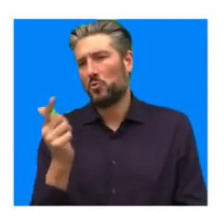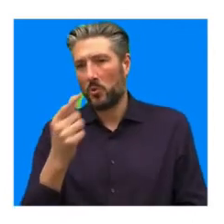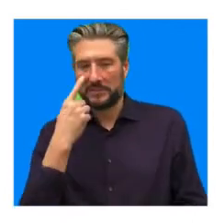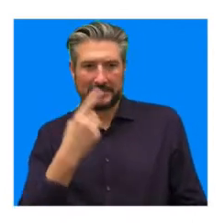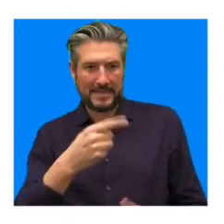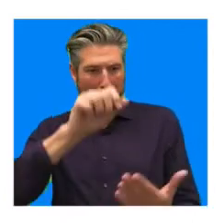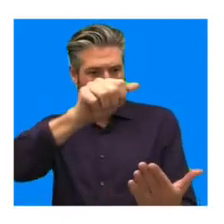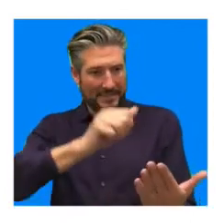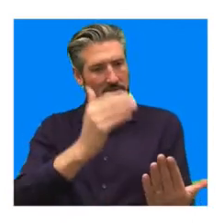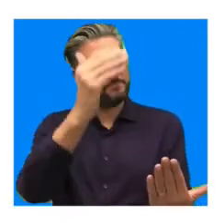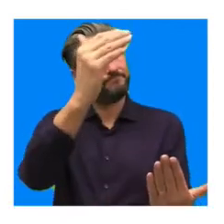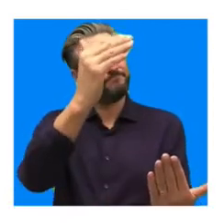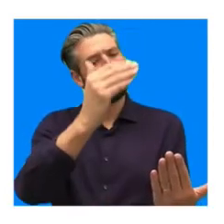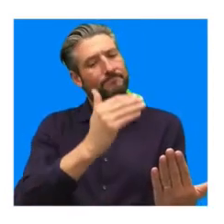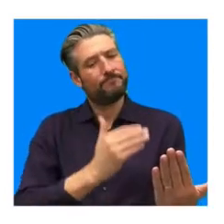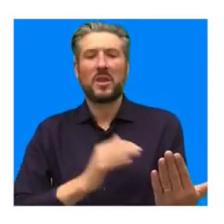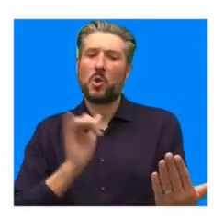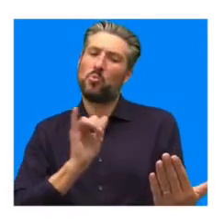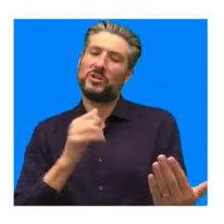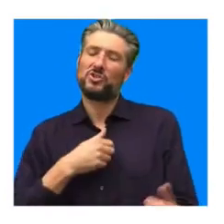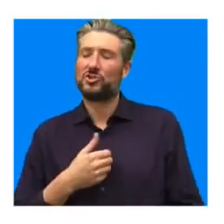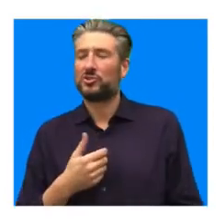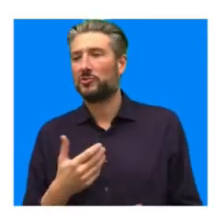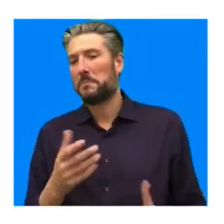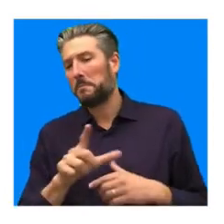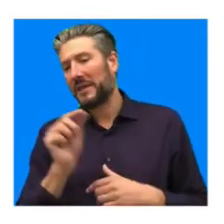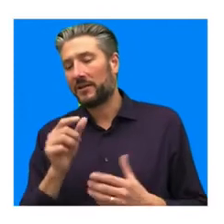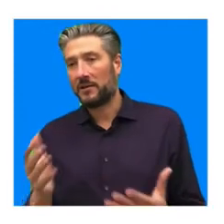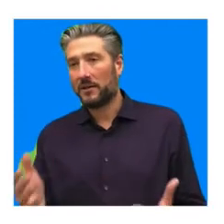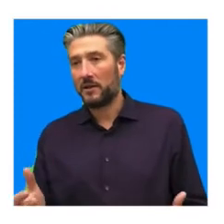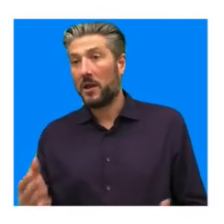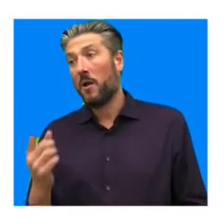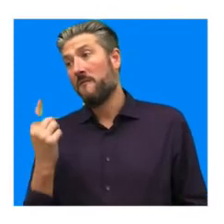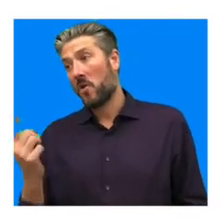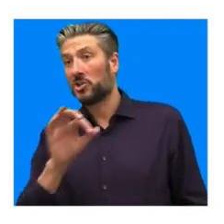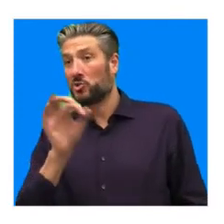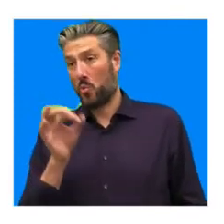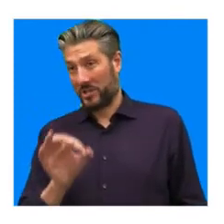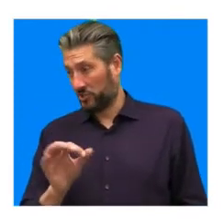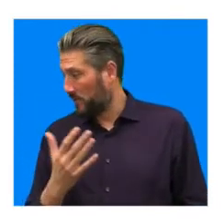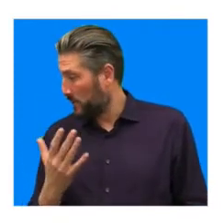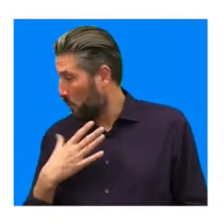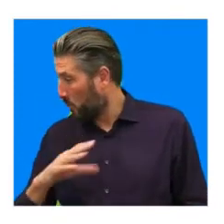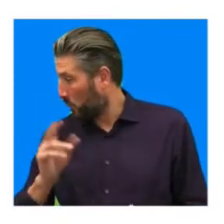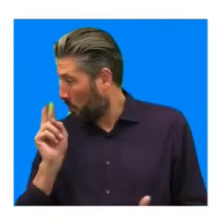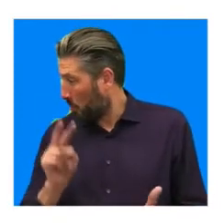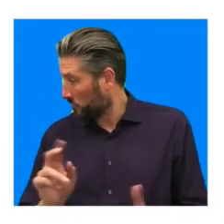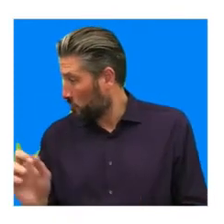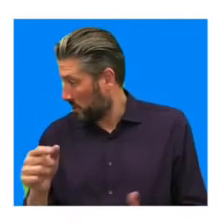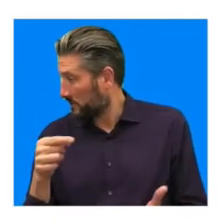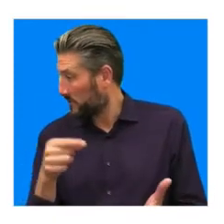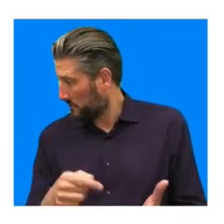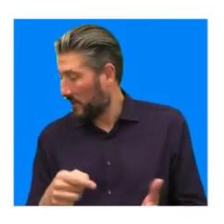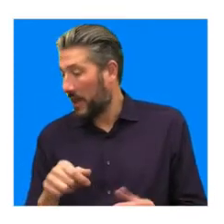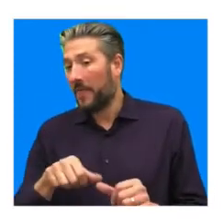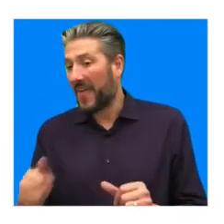watch. Well, for us, there's a first question, which is what do we want to watch? And then what can we watch?